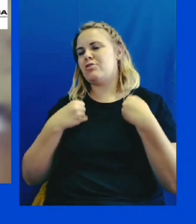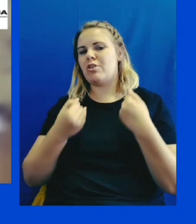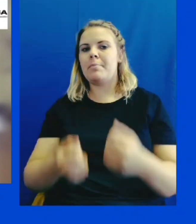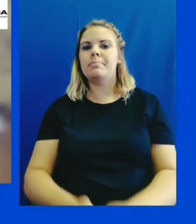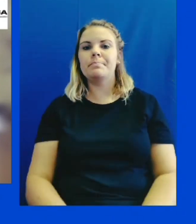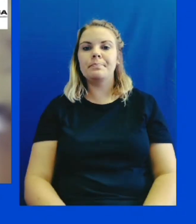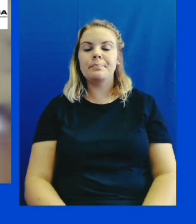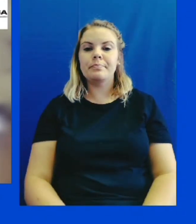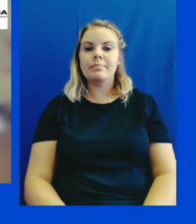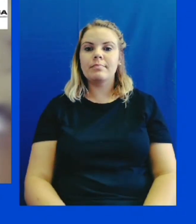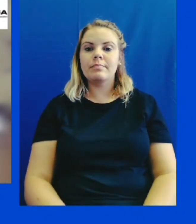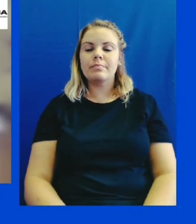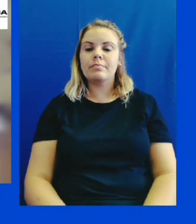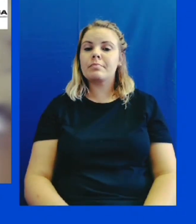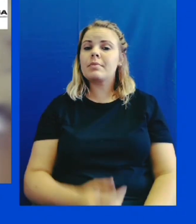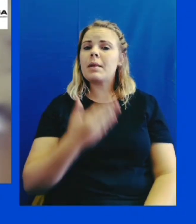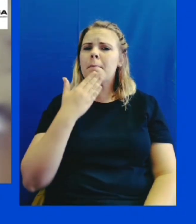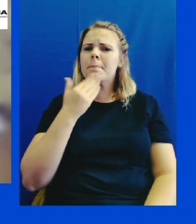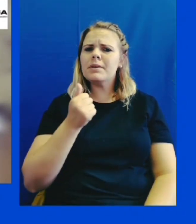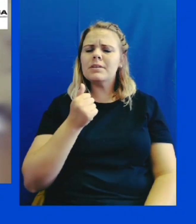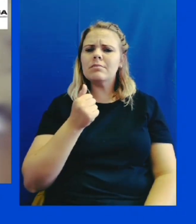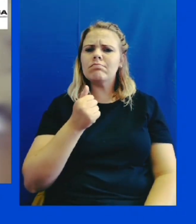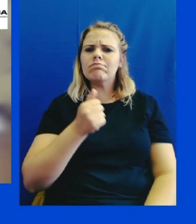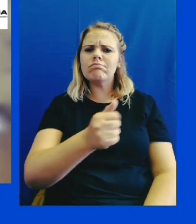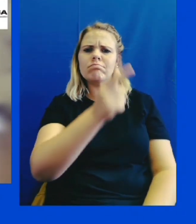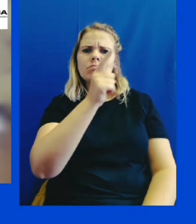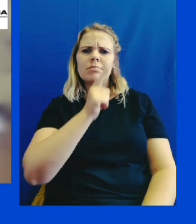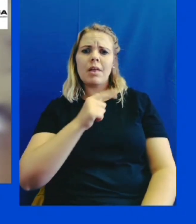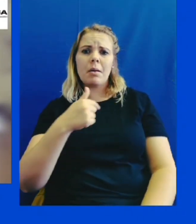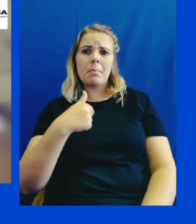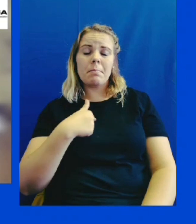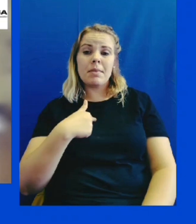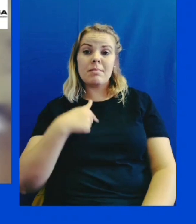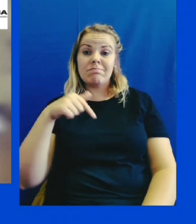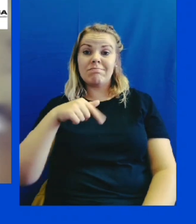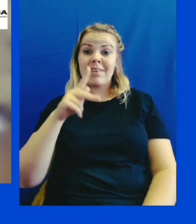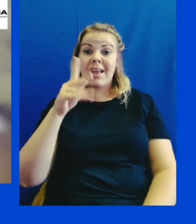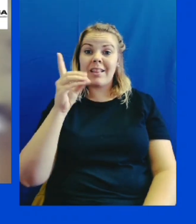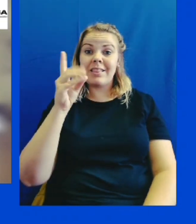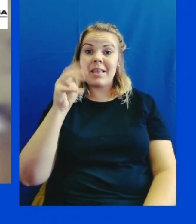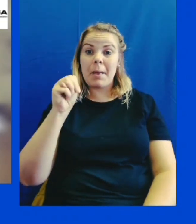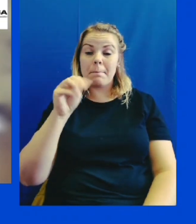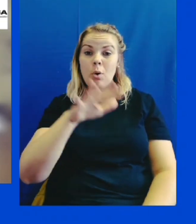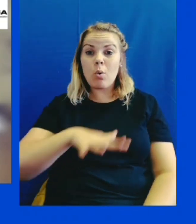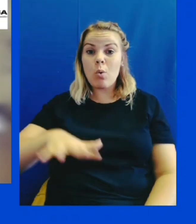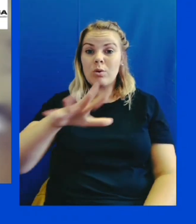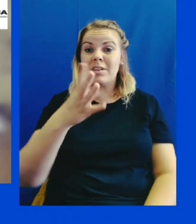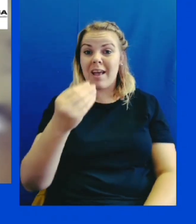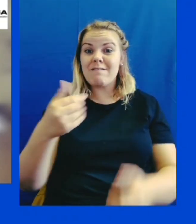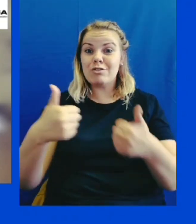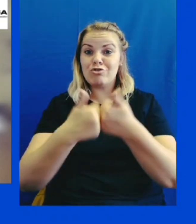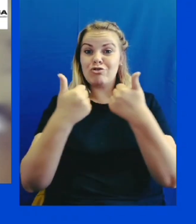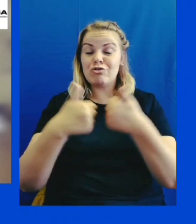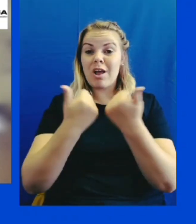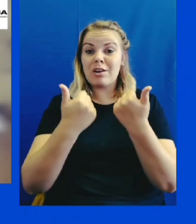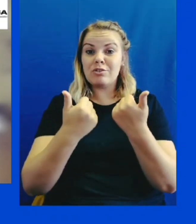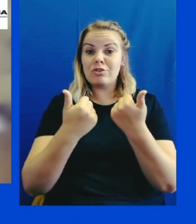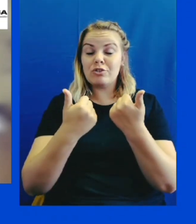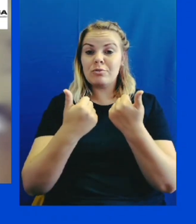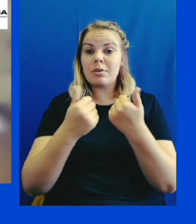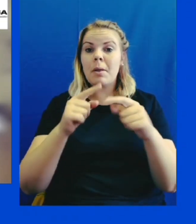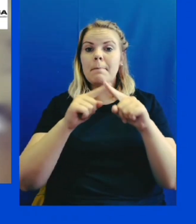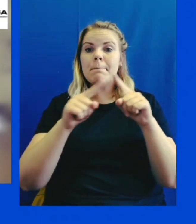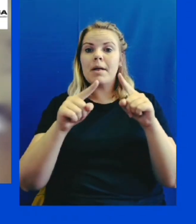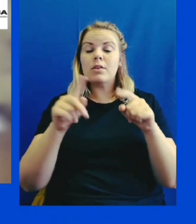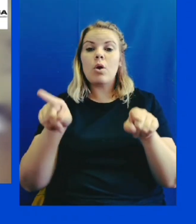pleasure. Chat to me about some of the challenges posed by KDM and what would you say the